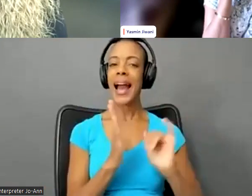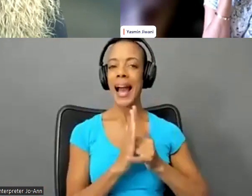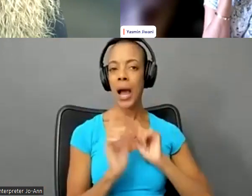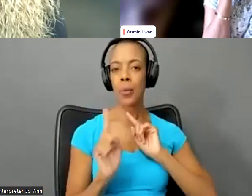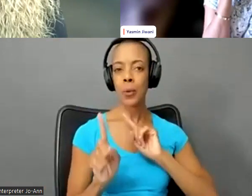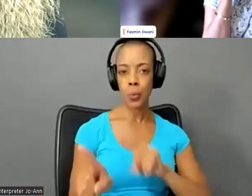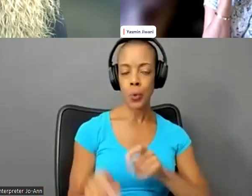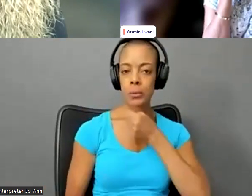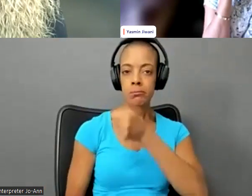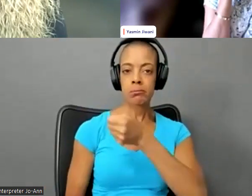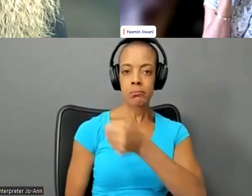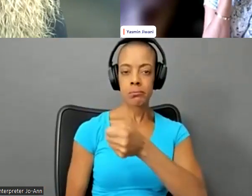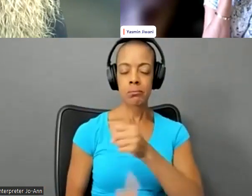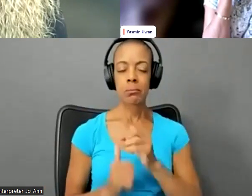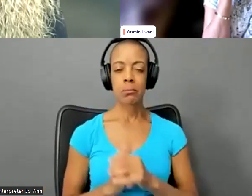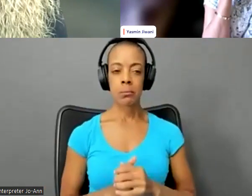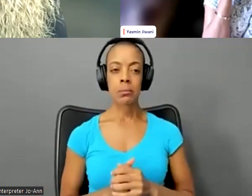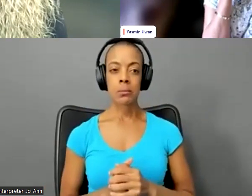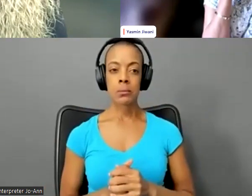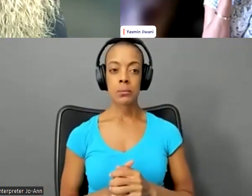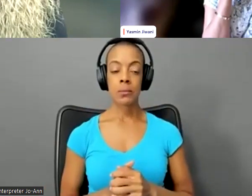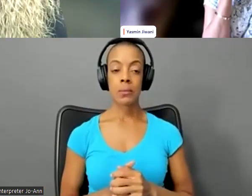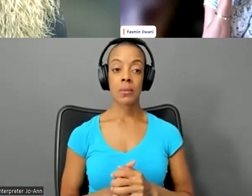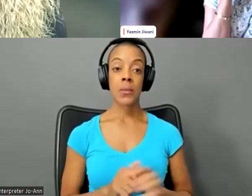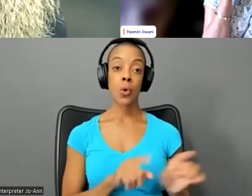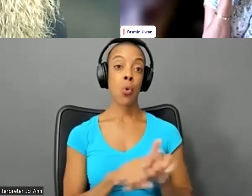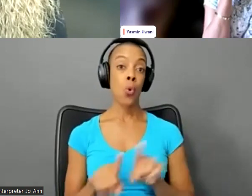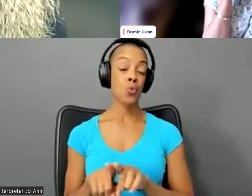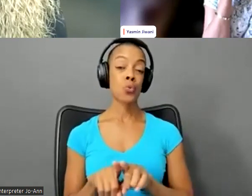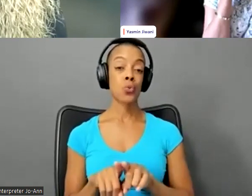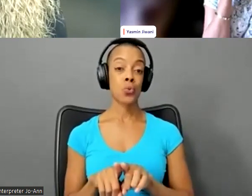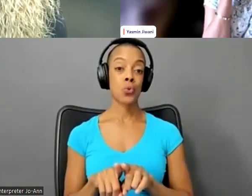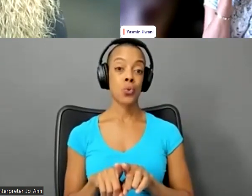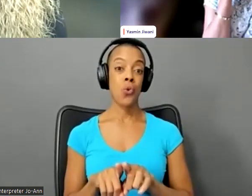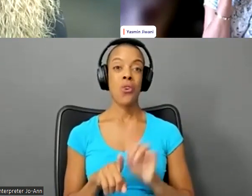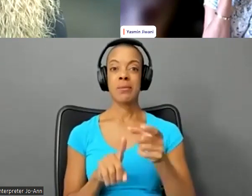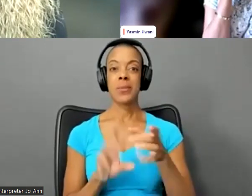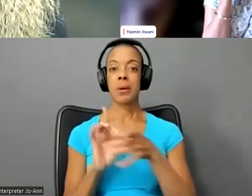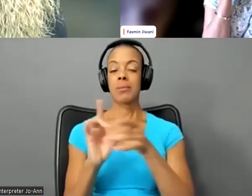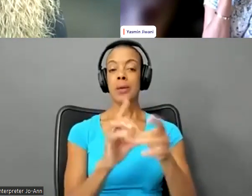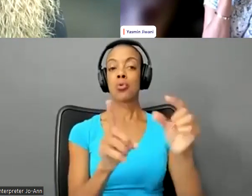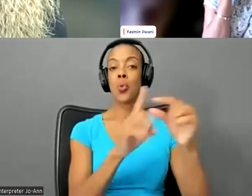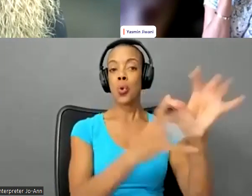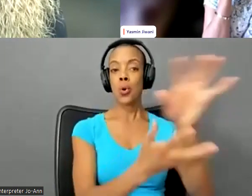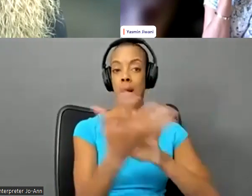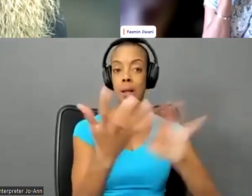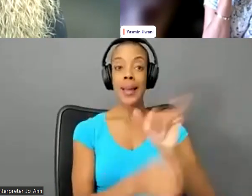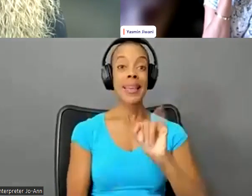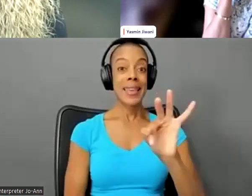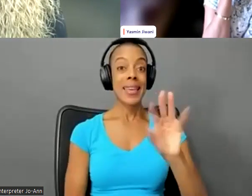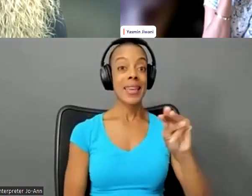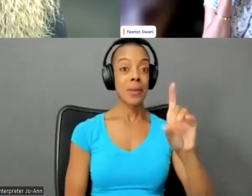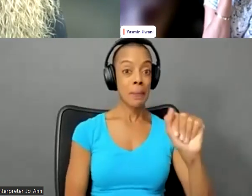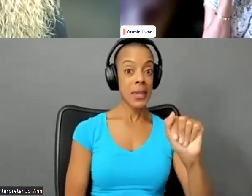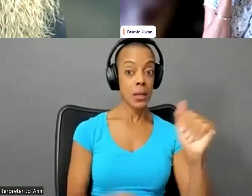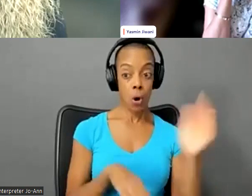And one of the things I would say further to the word cloud is that if and when you get called, appreciating that